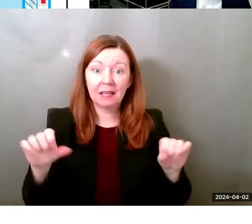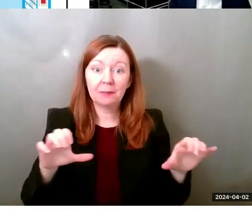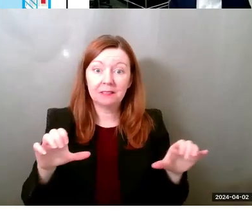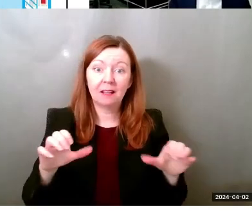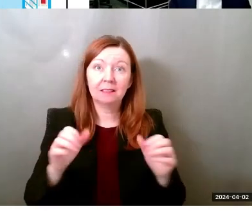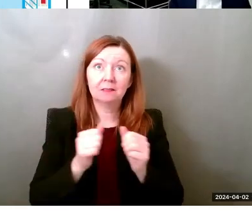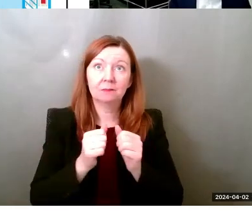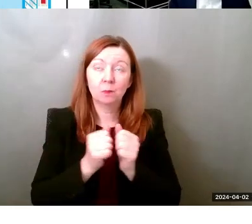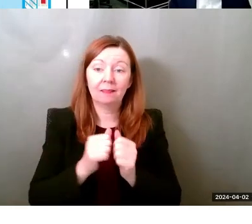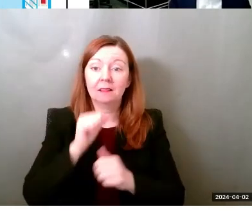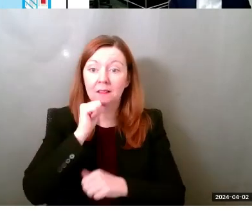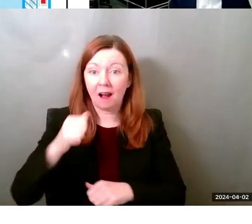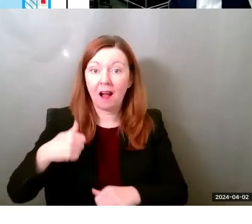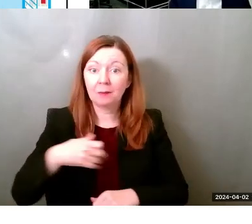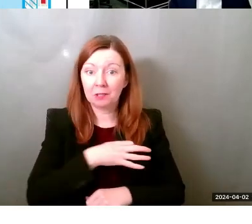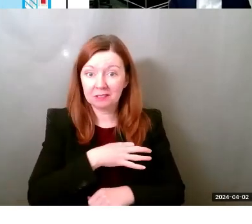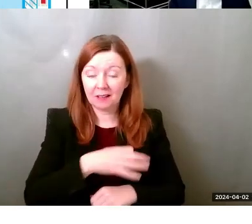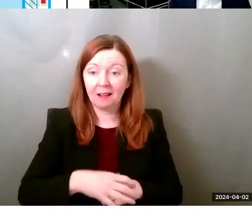non-personnel or